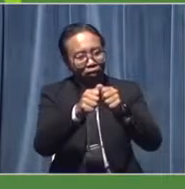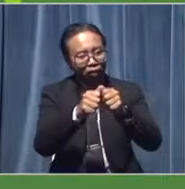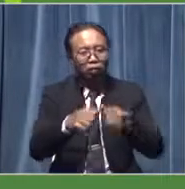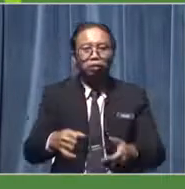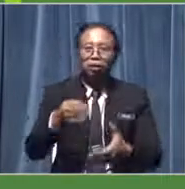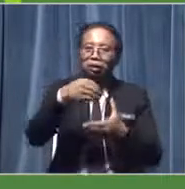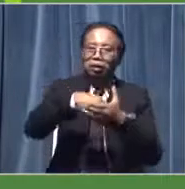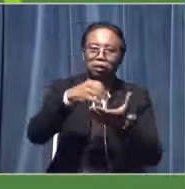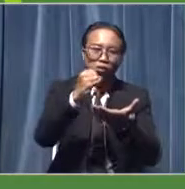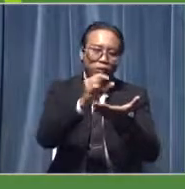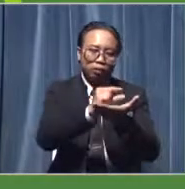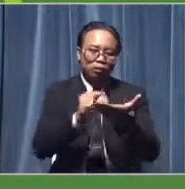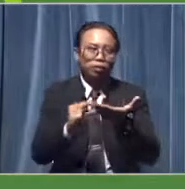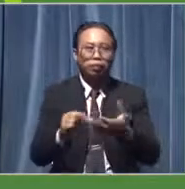geometry.